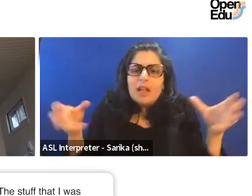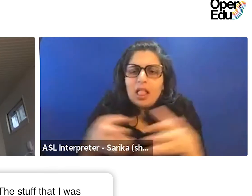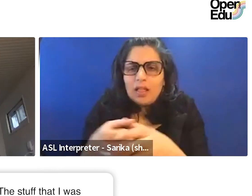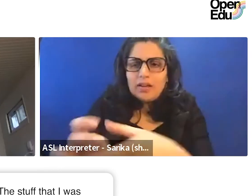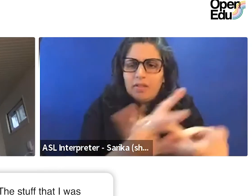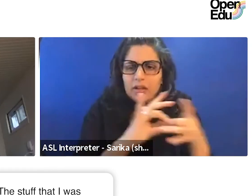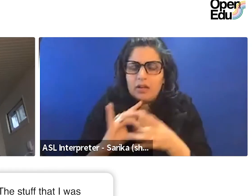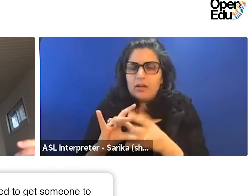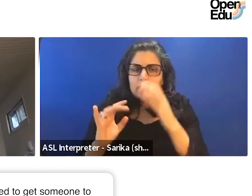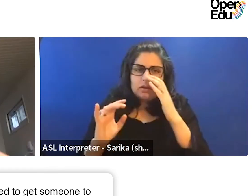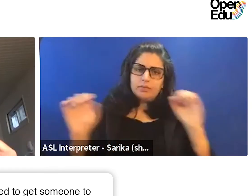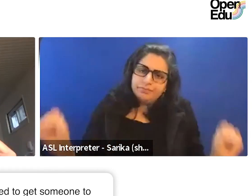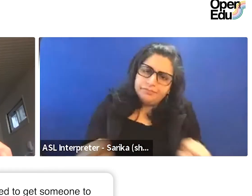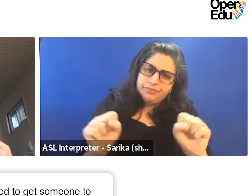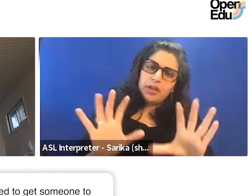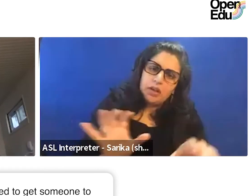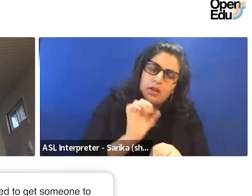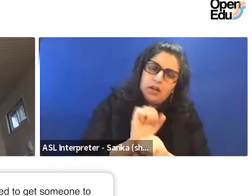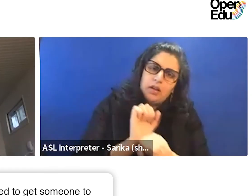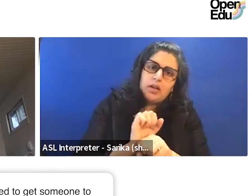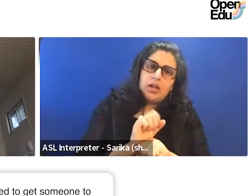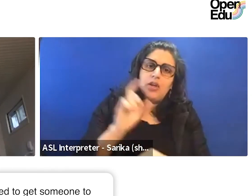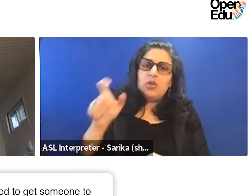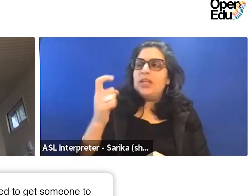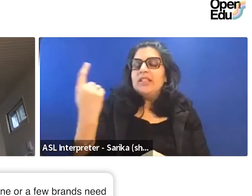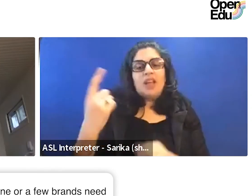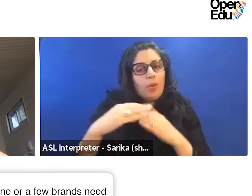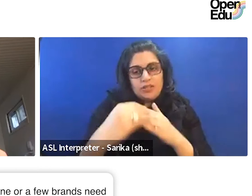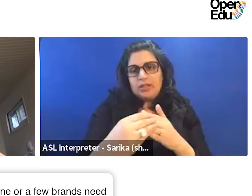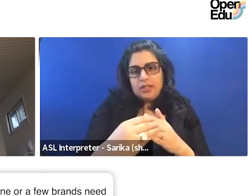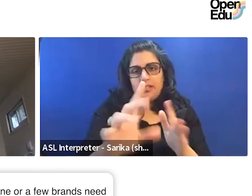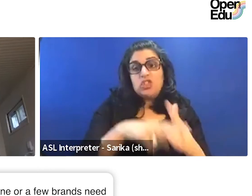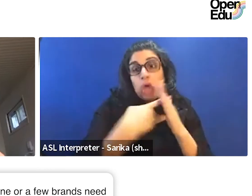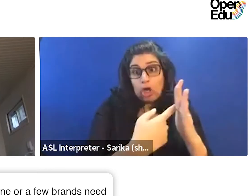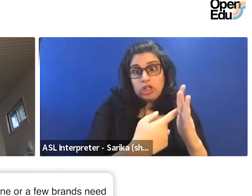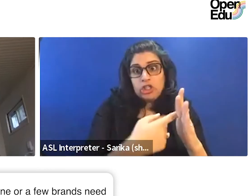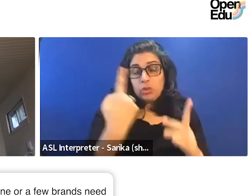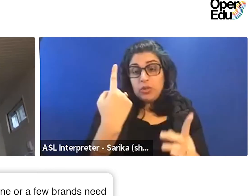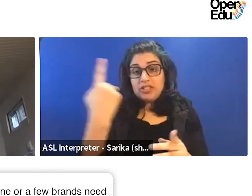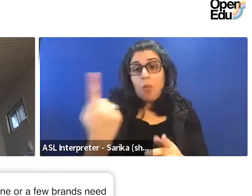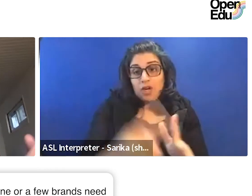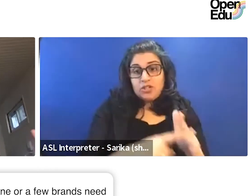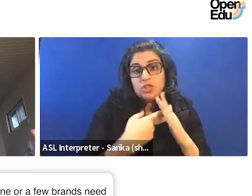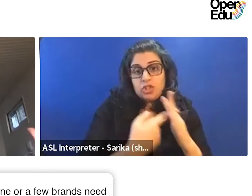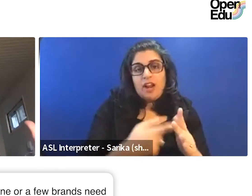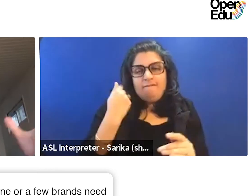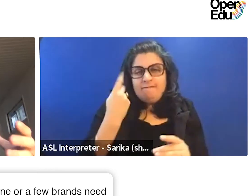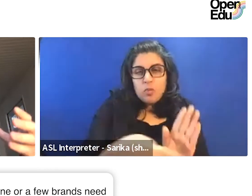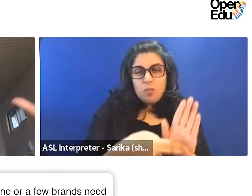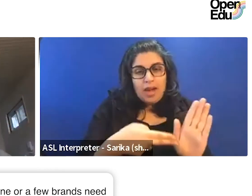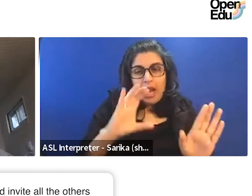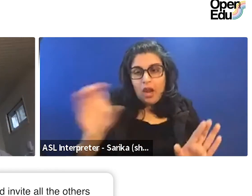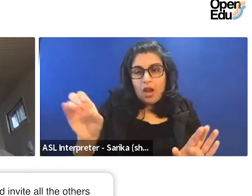before. And you need to get someone to start the process, right? One or a few brands need to kind of like